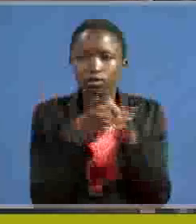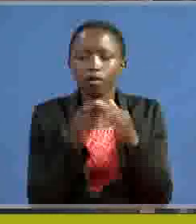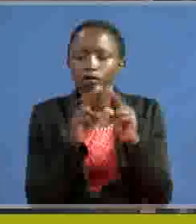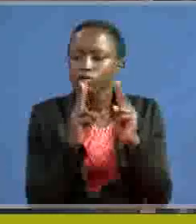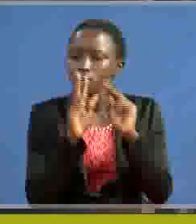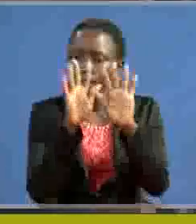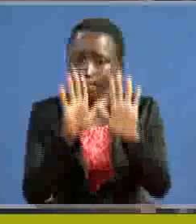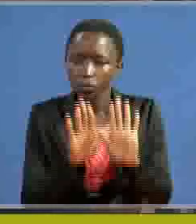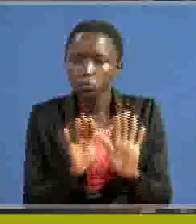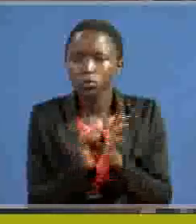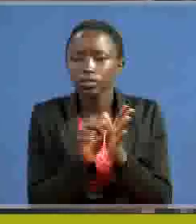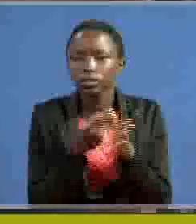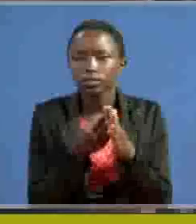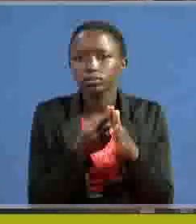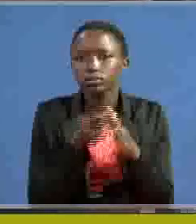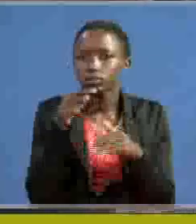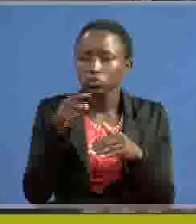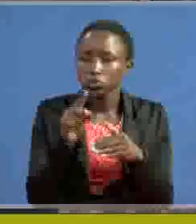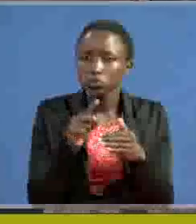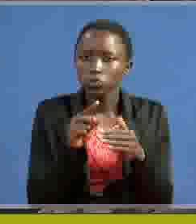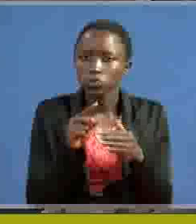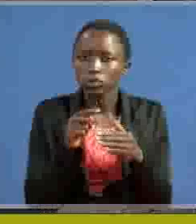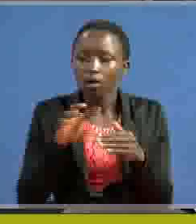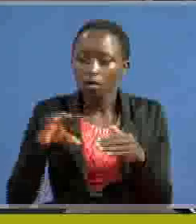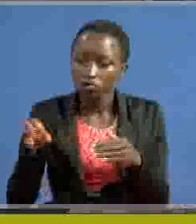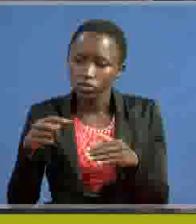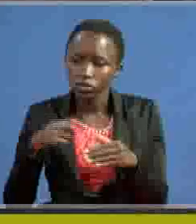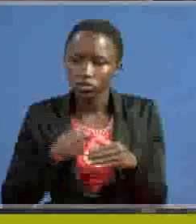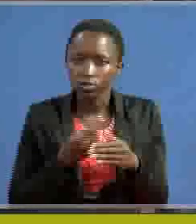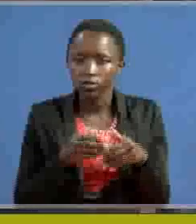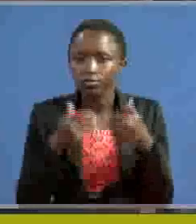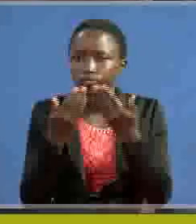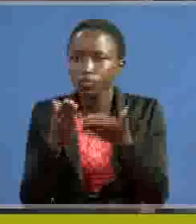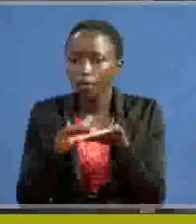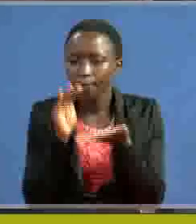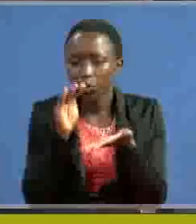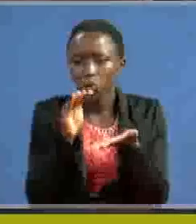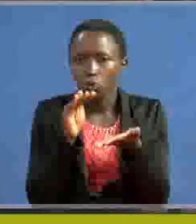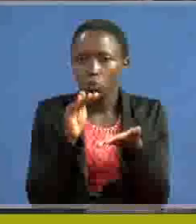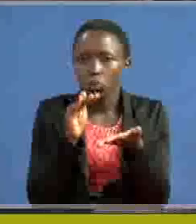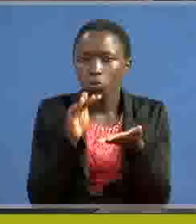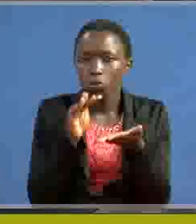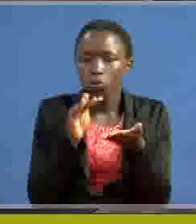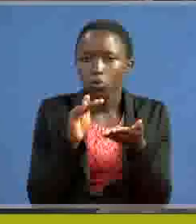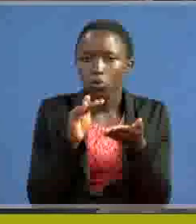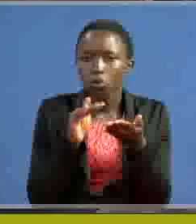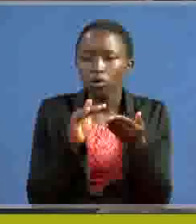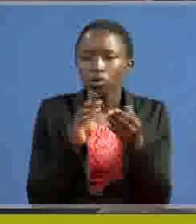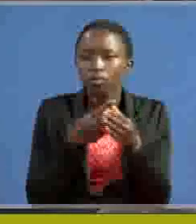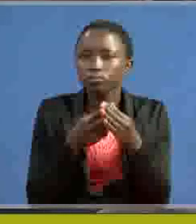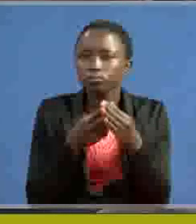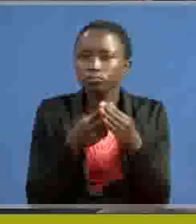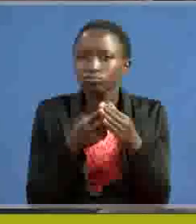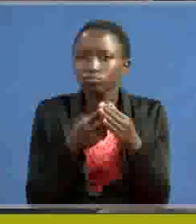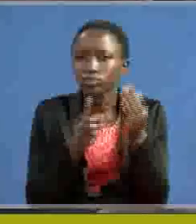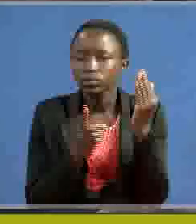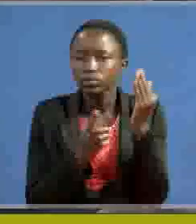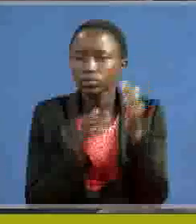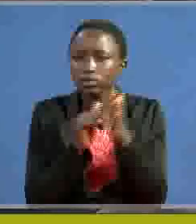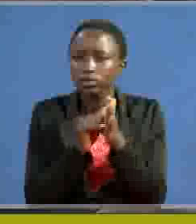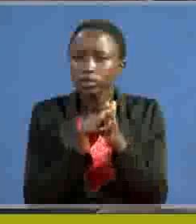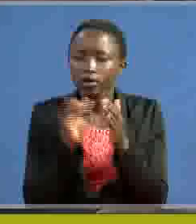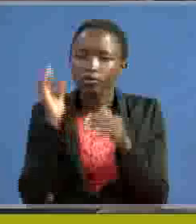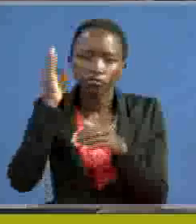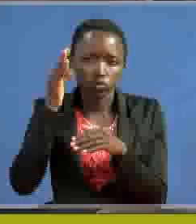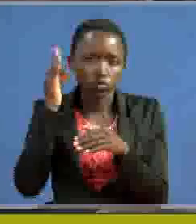important these are your suppliers in your counties the more you mystery to them they're more unlikely that